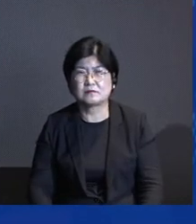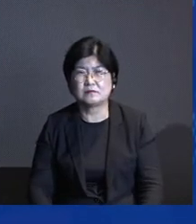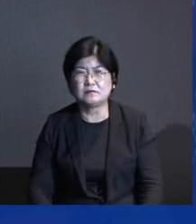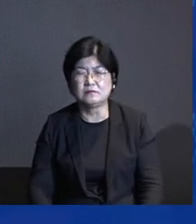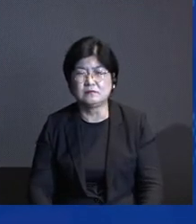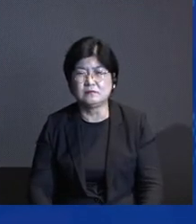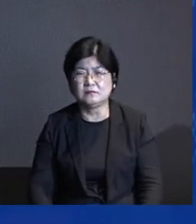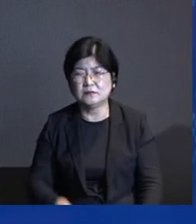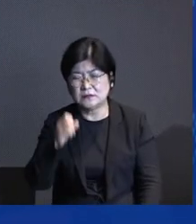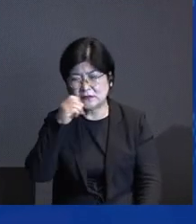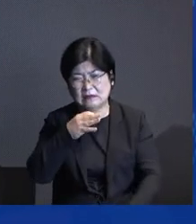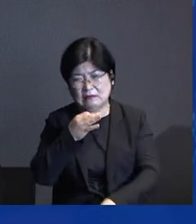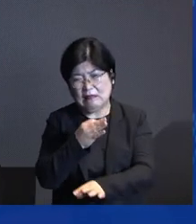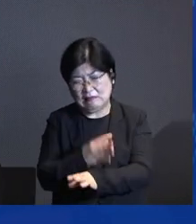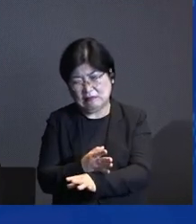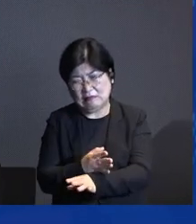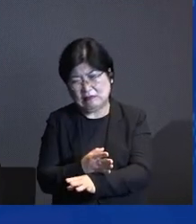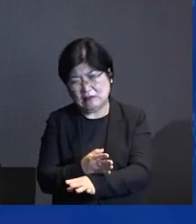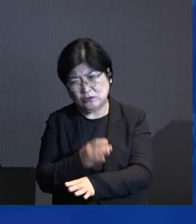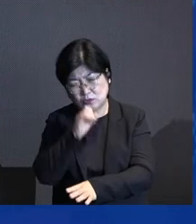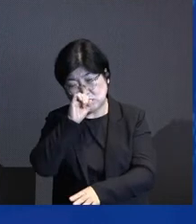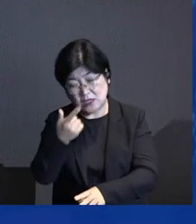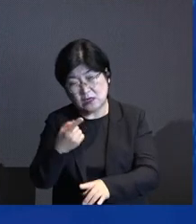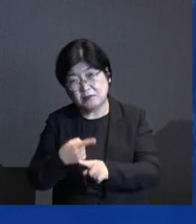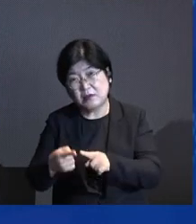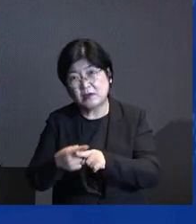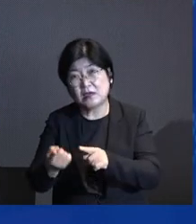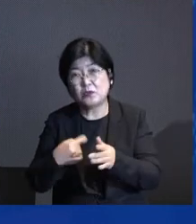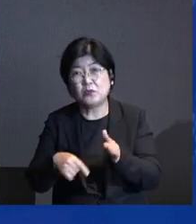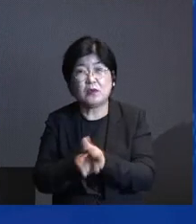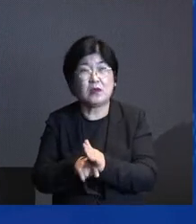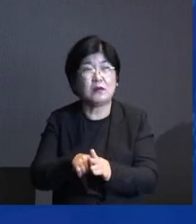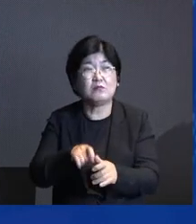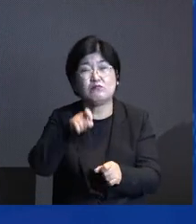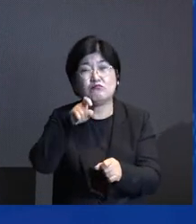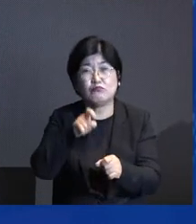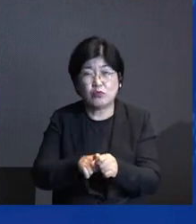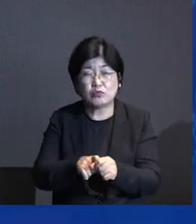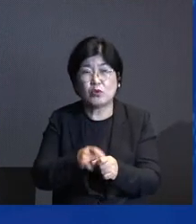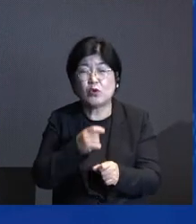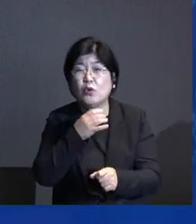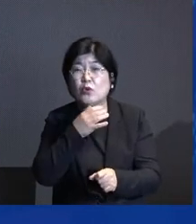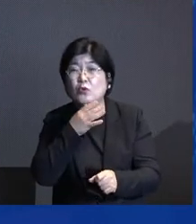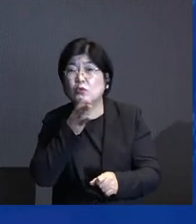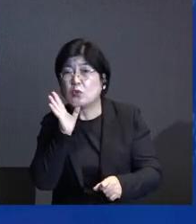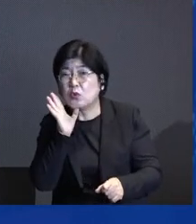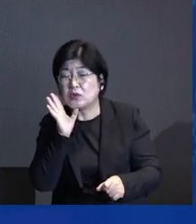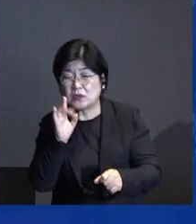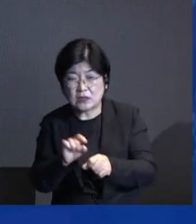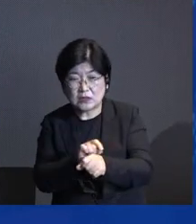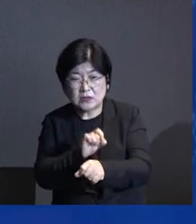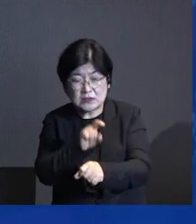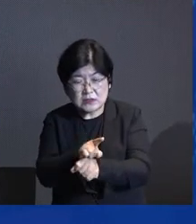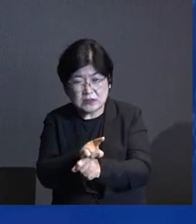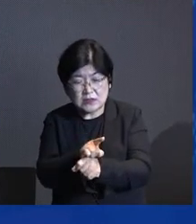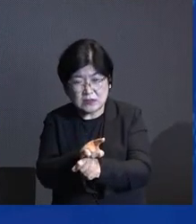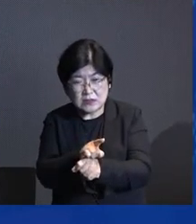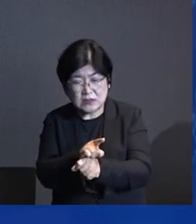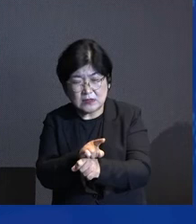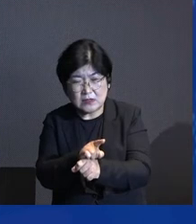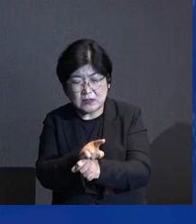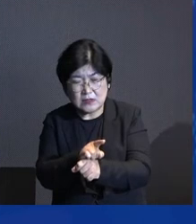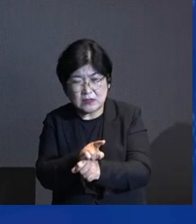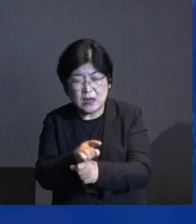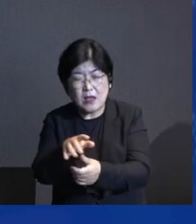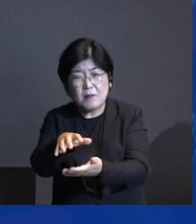problems, and such problems do lead to the design of the various activity in the community. In Japan,